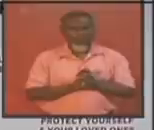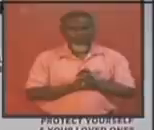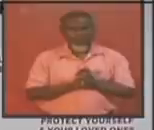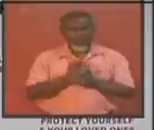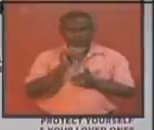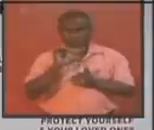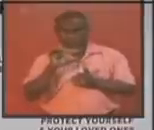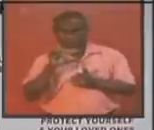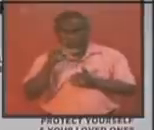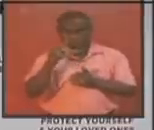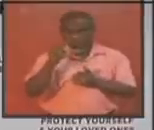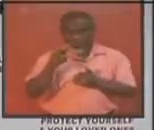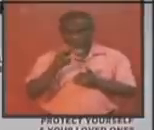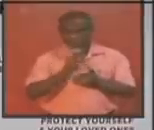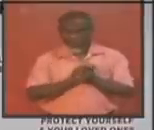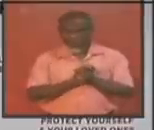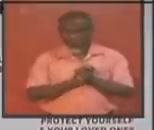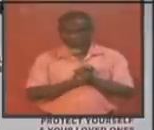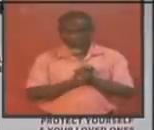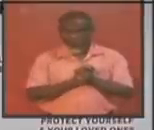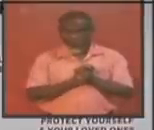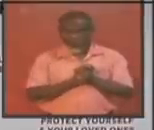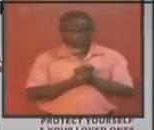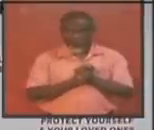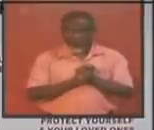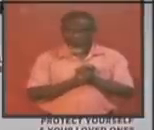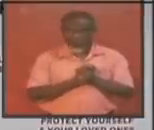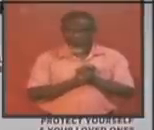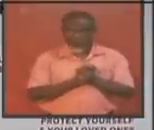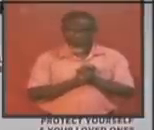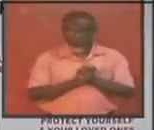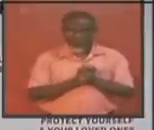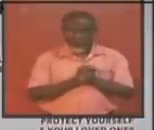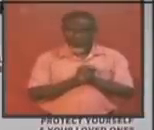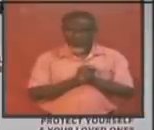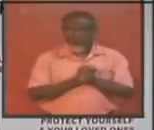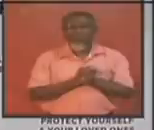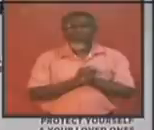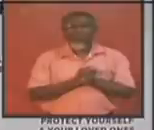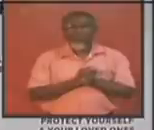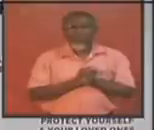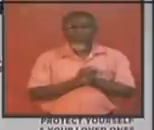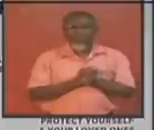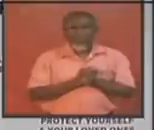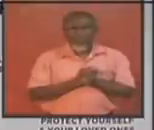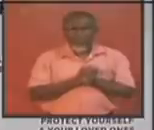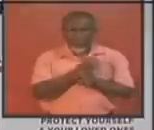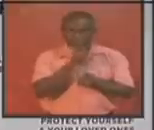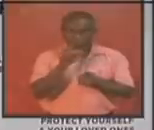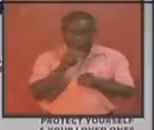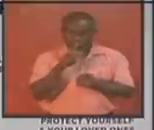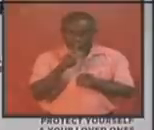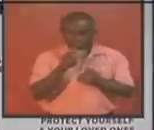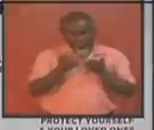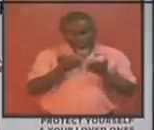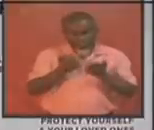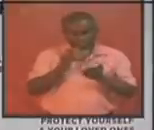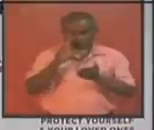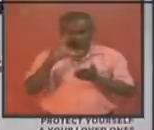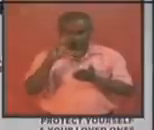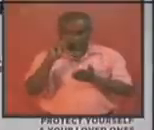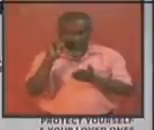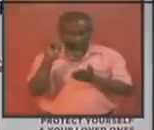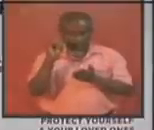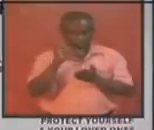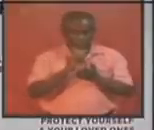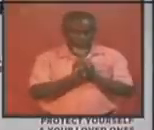Hi, good morning. Binami here, IETV News. I have 2 quick questions, possibly for the CMO. With TNT